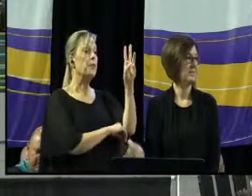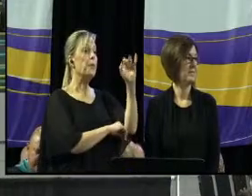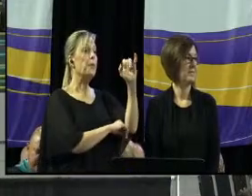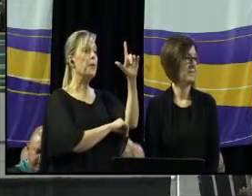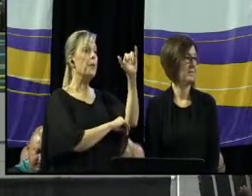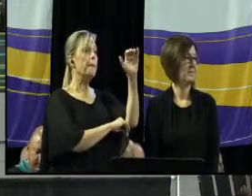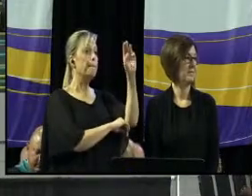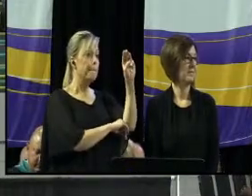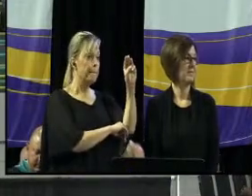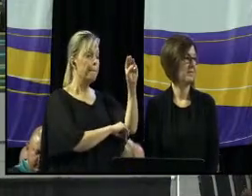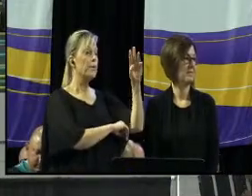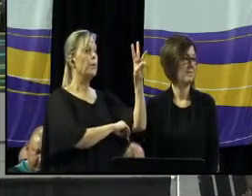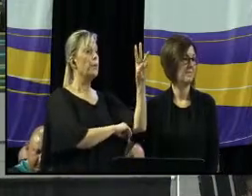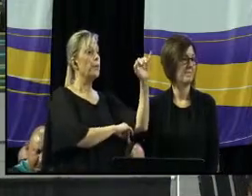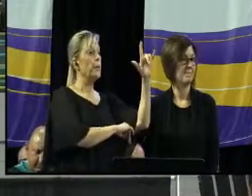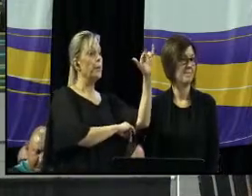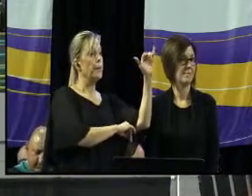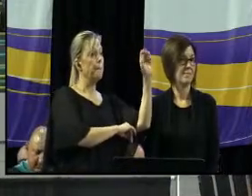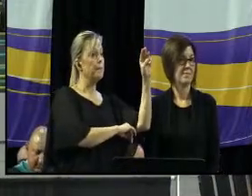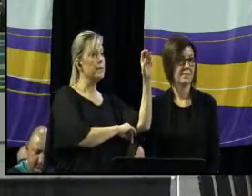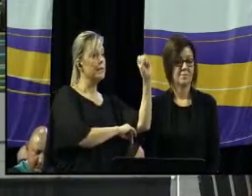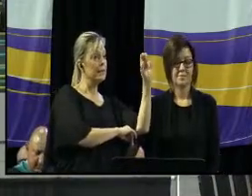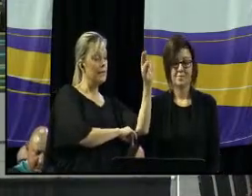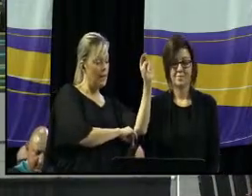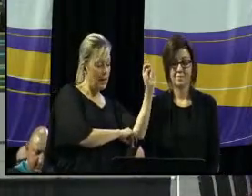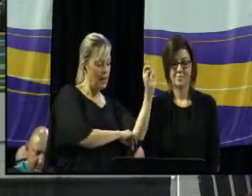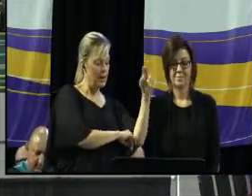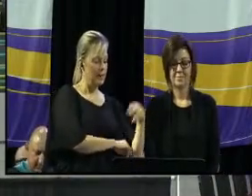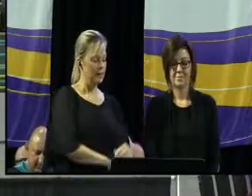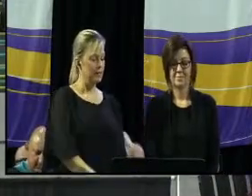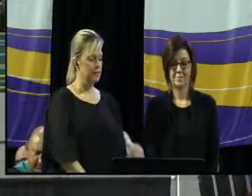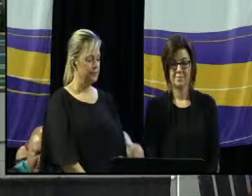William Roger Williamson.